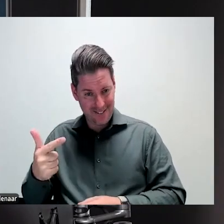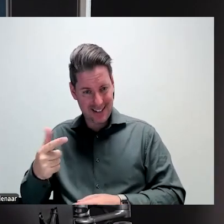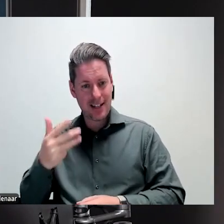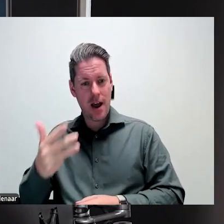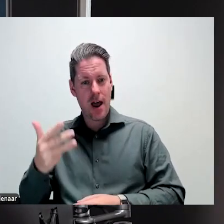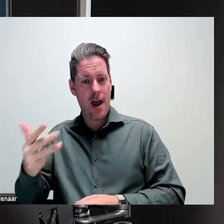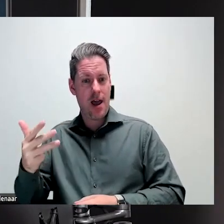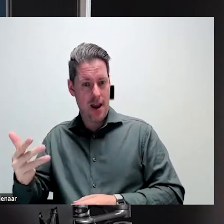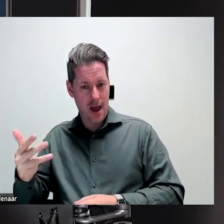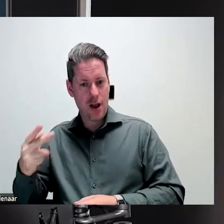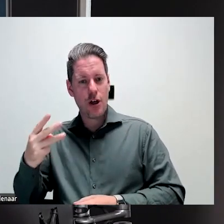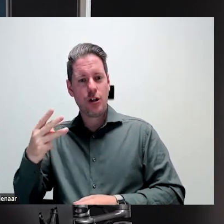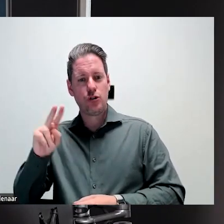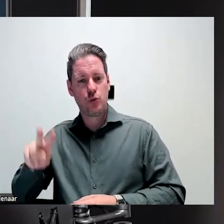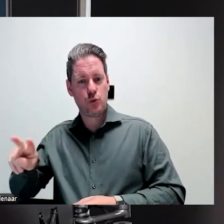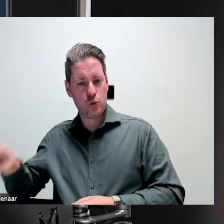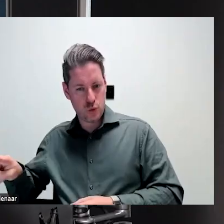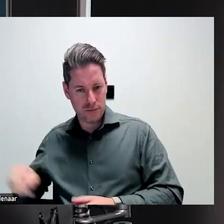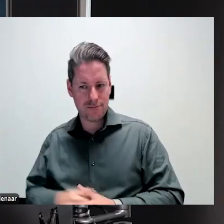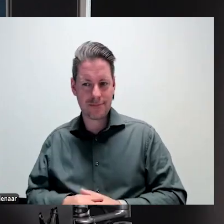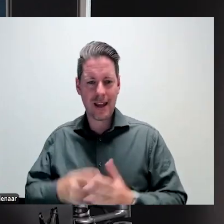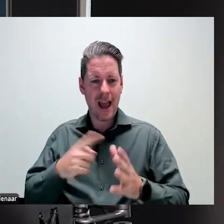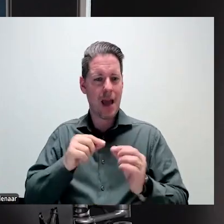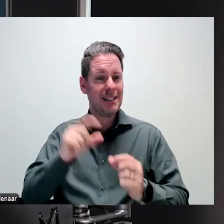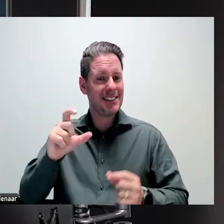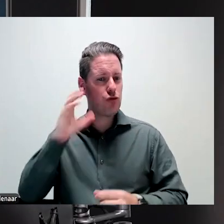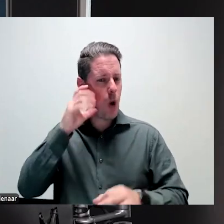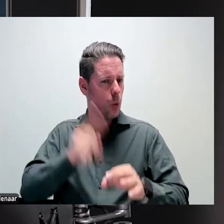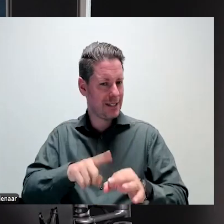is ABC Radio Queensland.